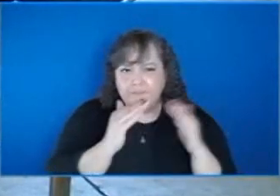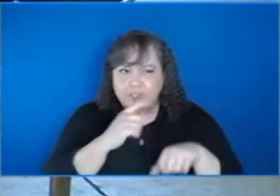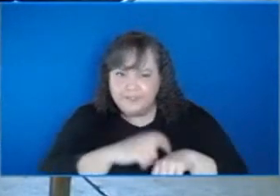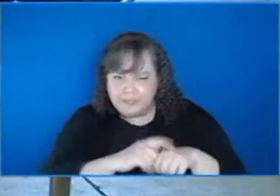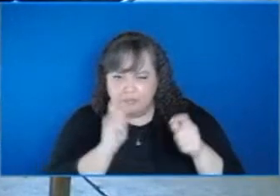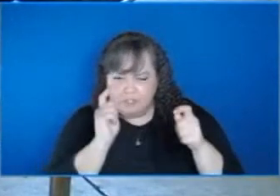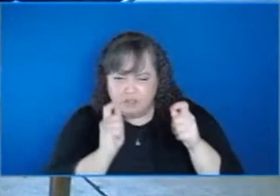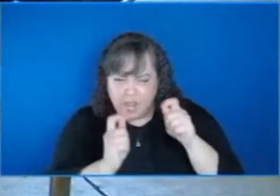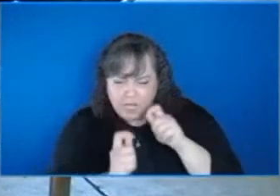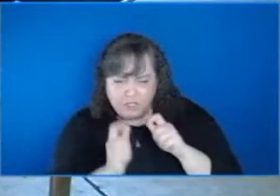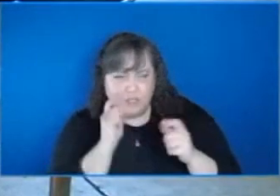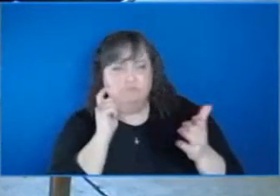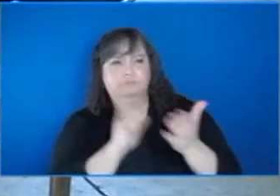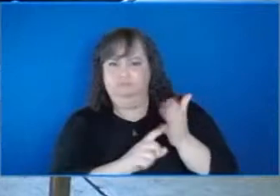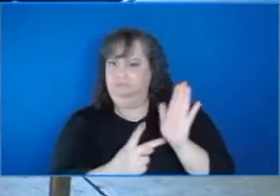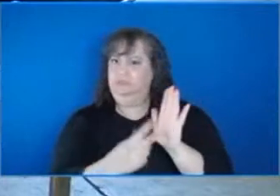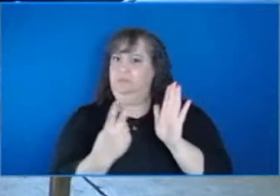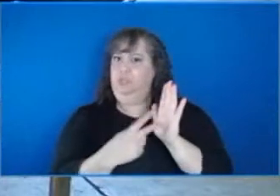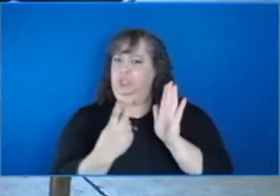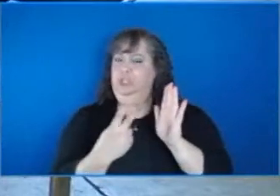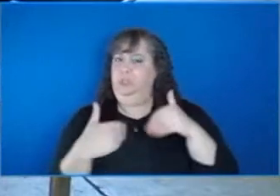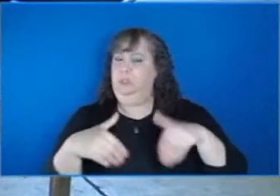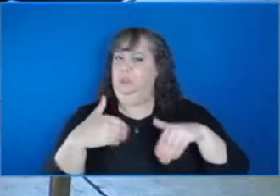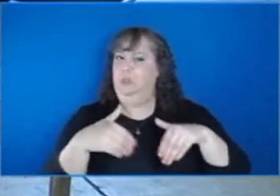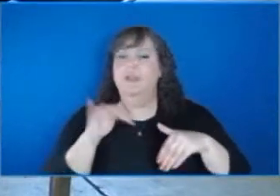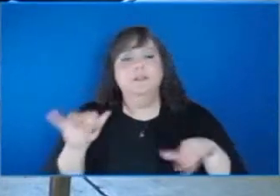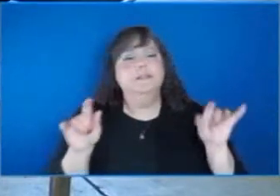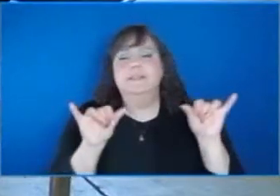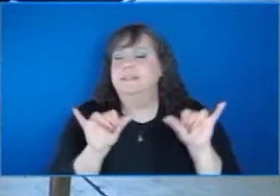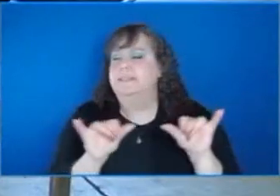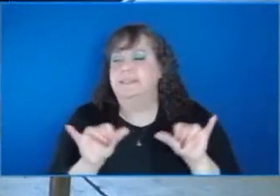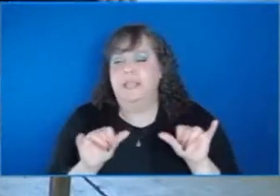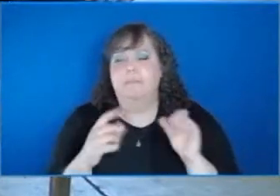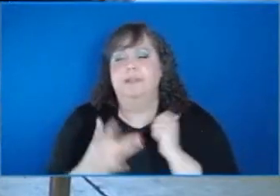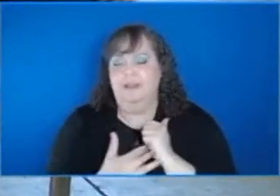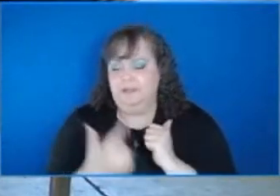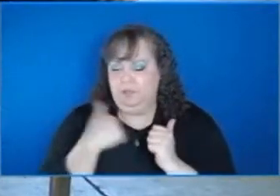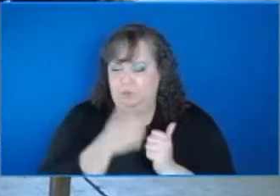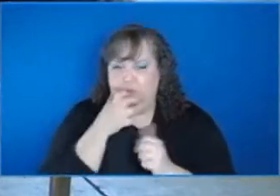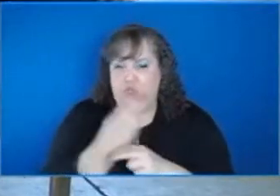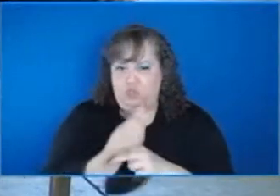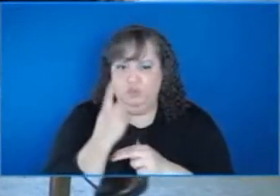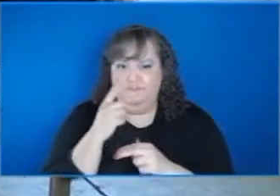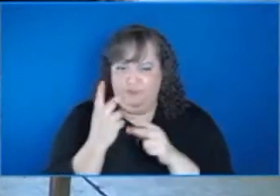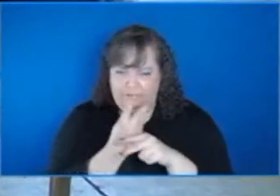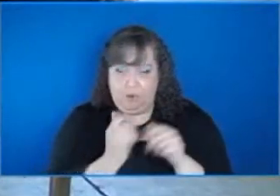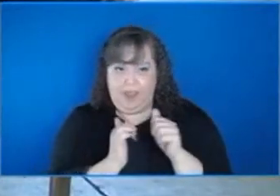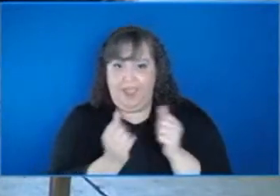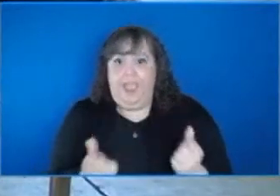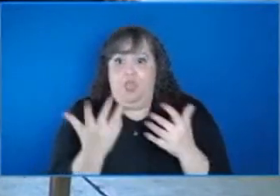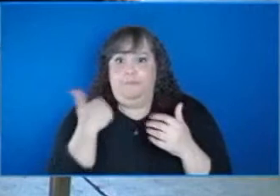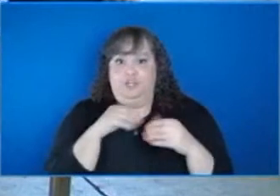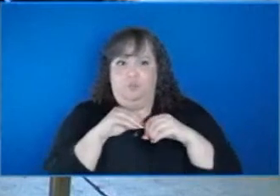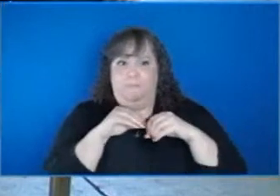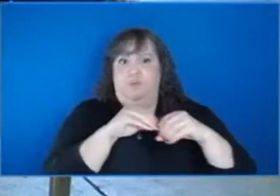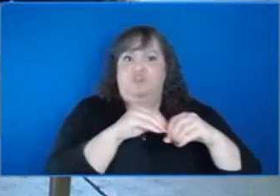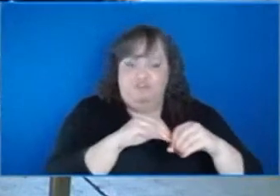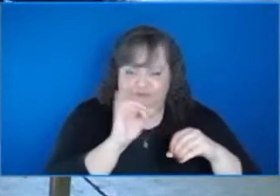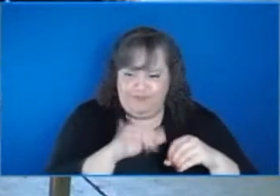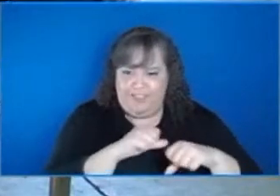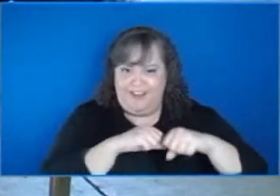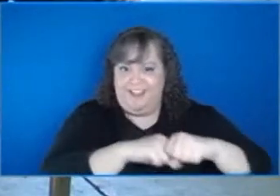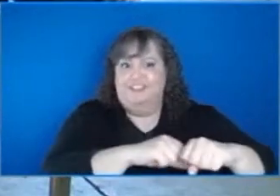that's going to be used to figure out how much we deflected the asteroid. So it's a great story. Okay, we're getting lots and lots of questions